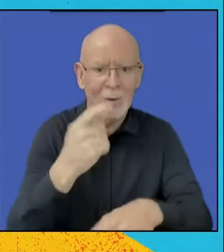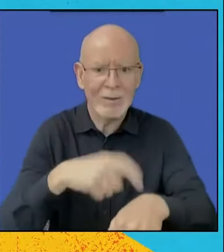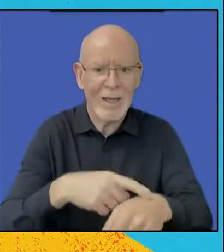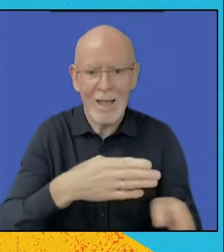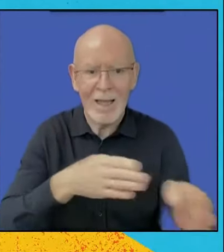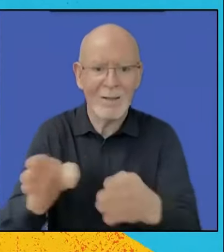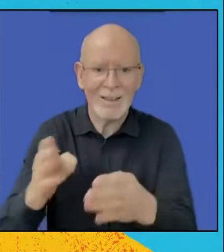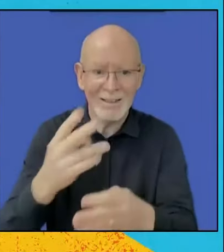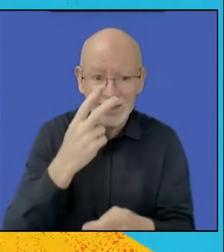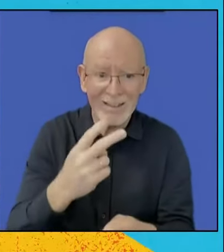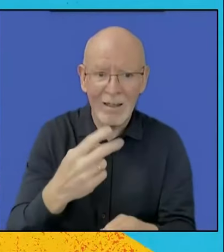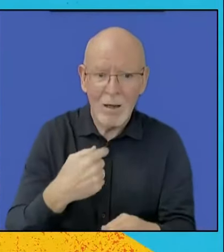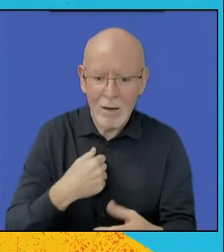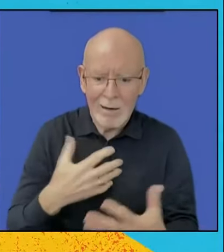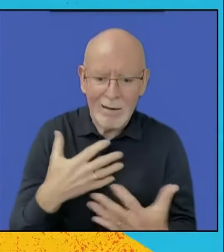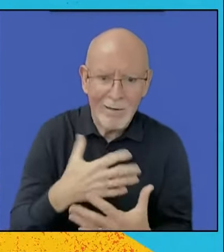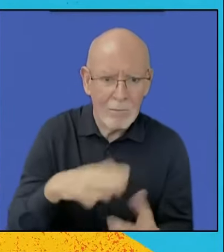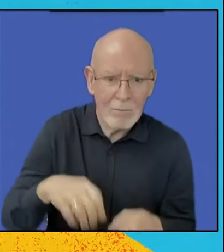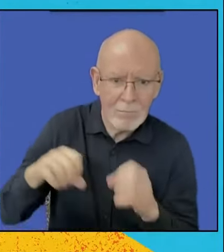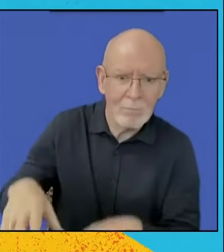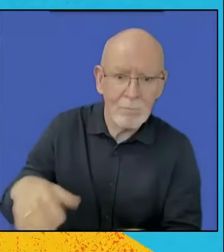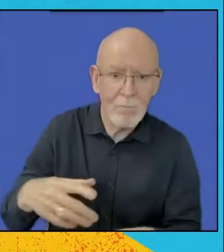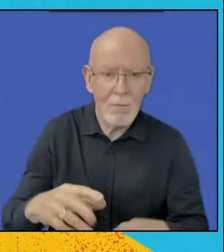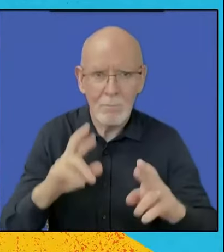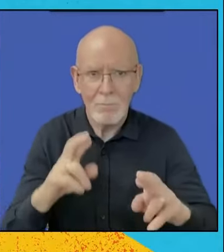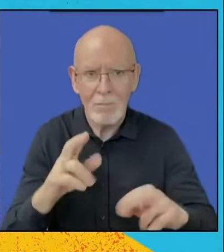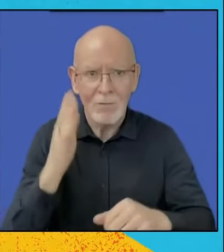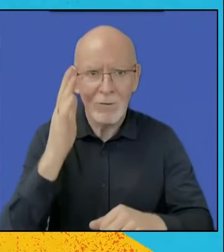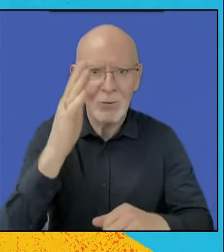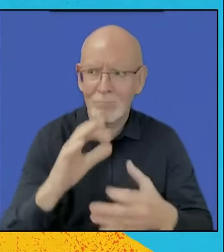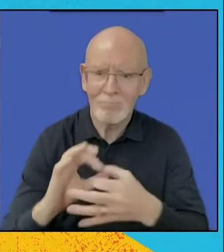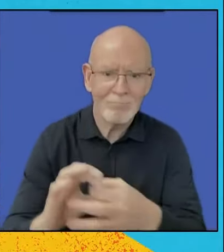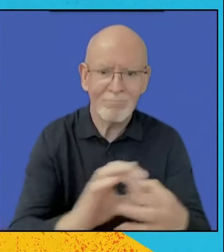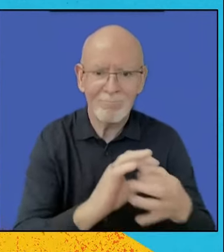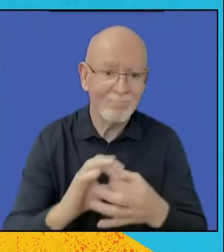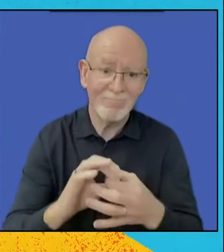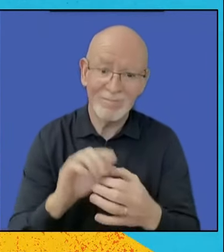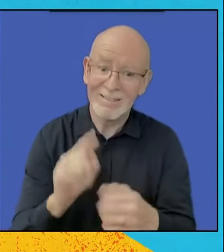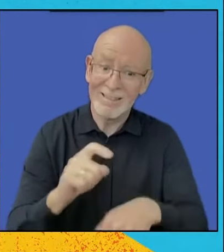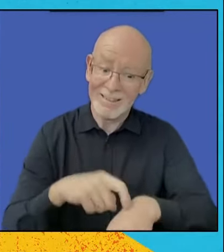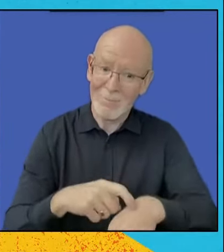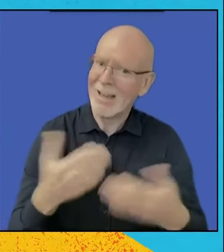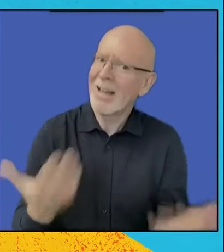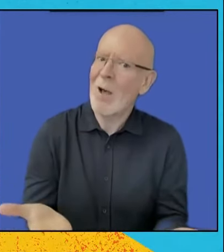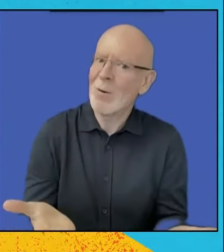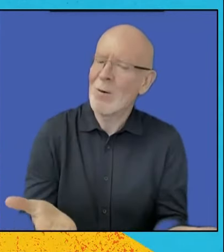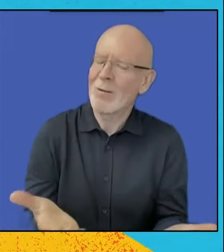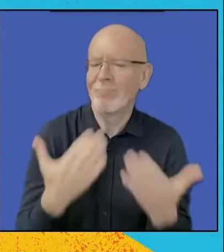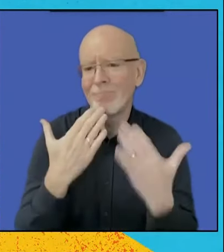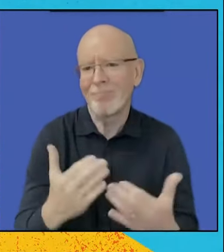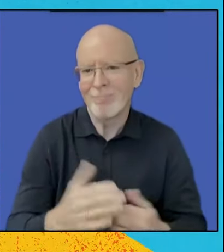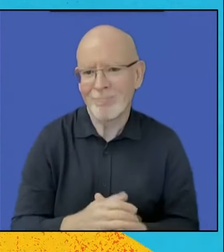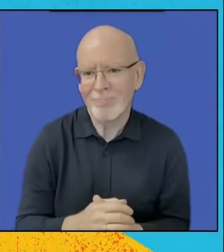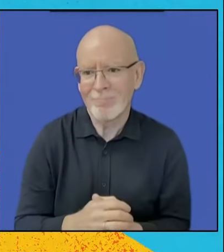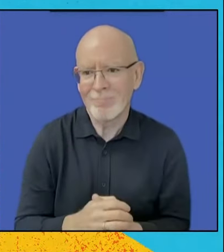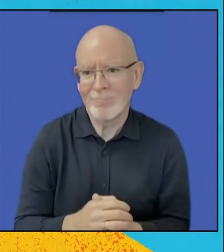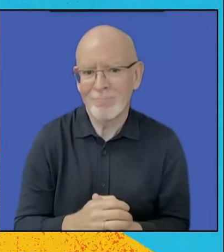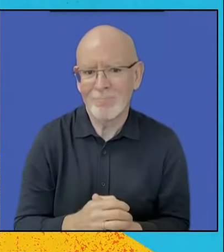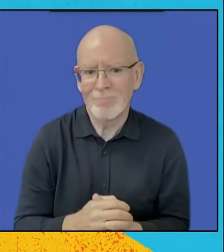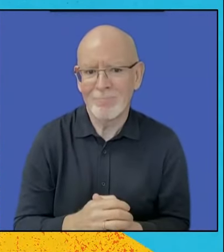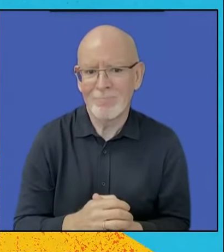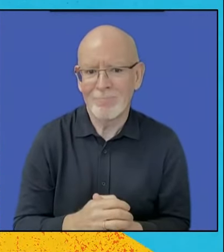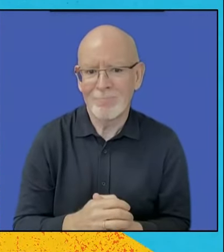Thank you very much, Jayatma, for your statement and for being here with us today. And I now invite Mr. Javanik Henry, member of